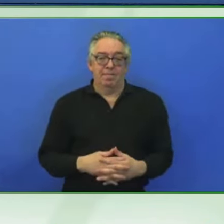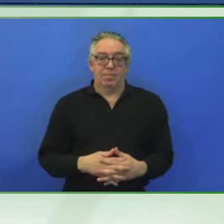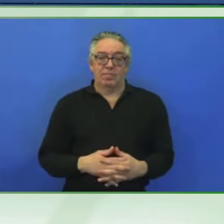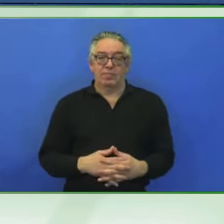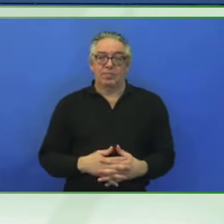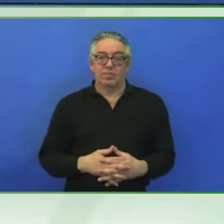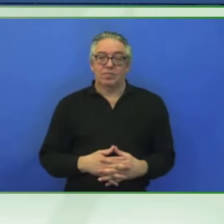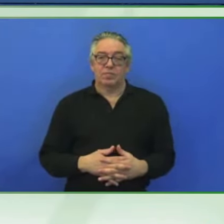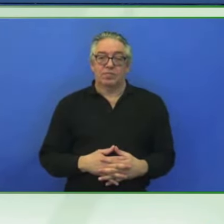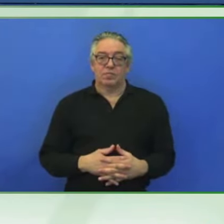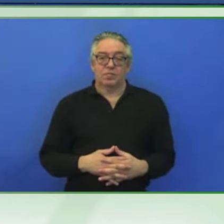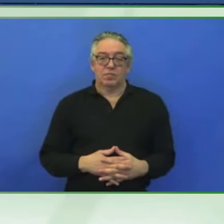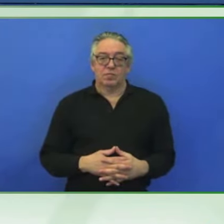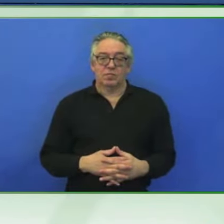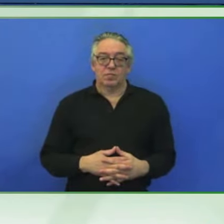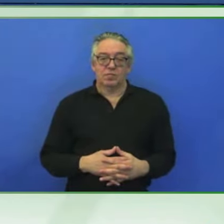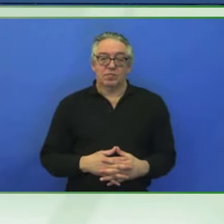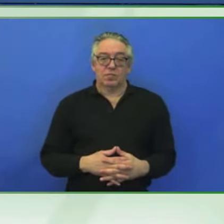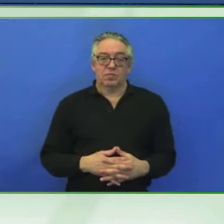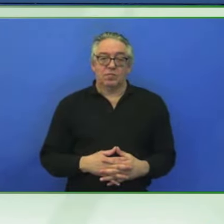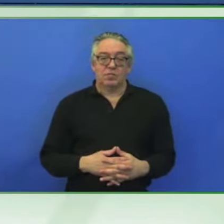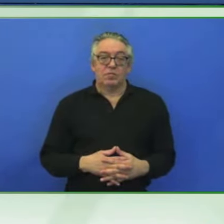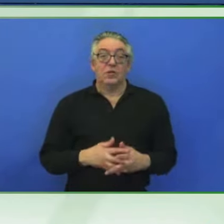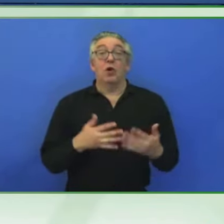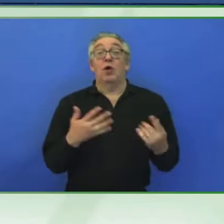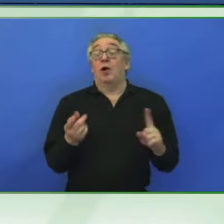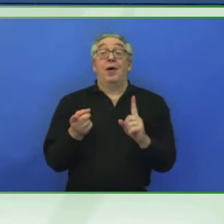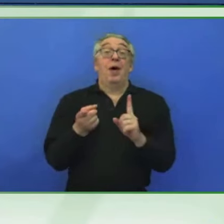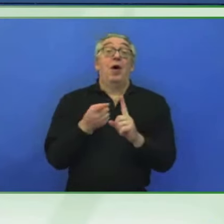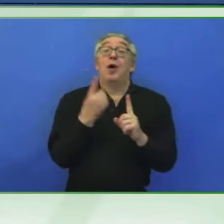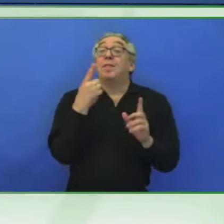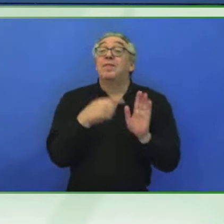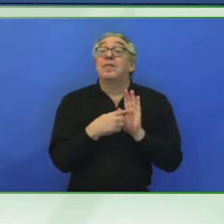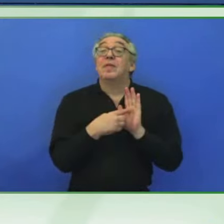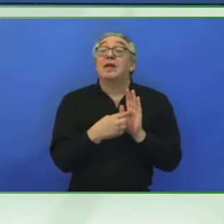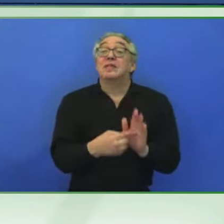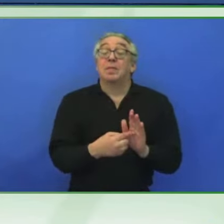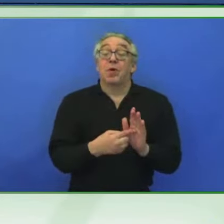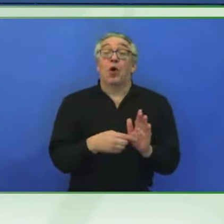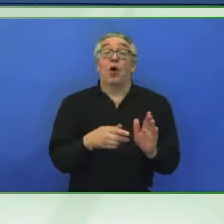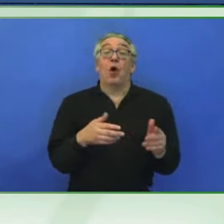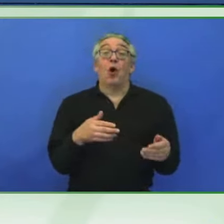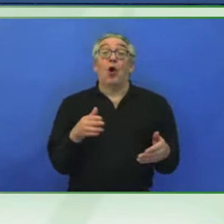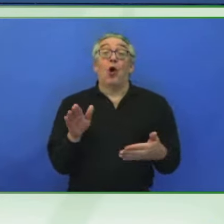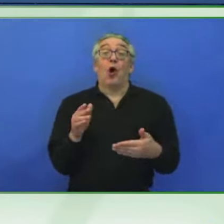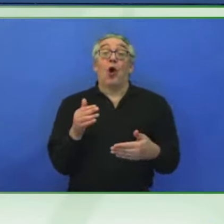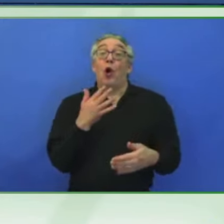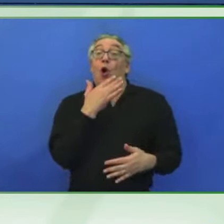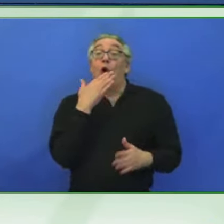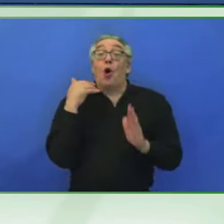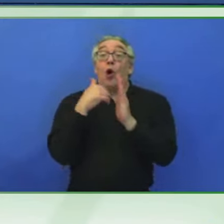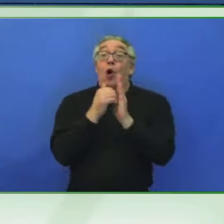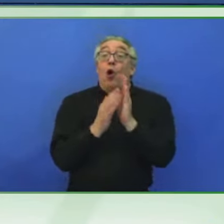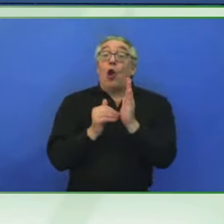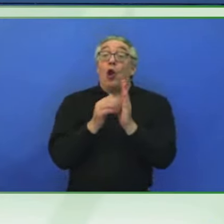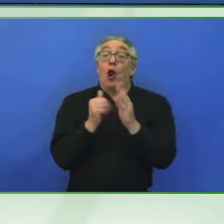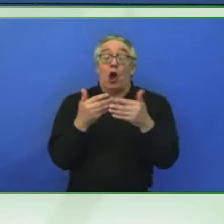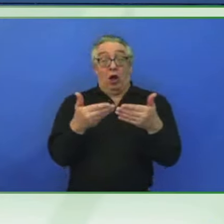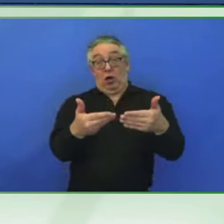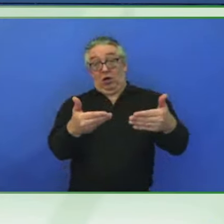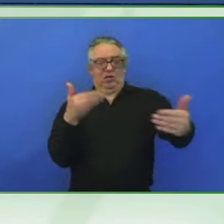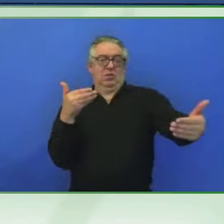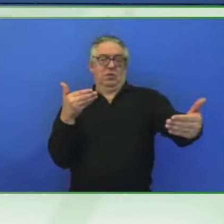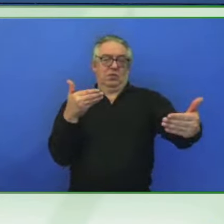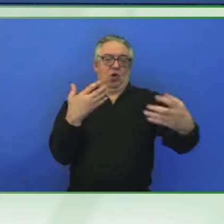doors have high color contrast in relation to the rest of the train, and they have intermittent sound and light signals.